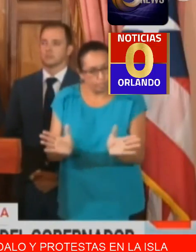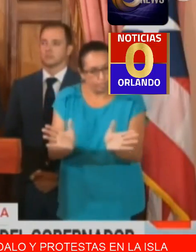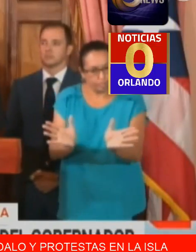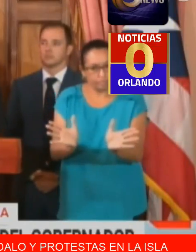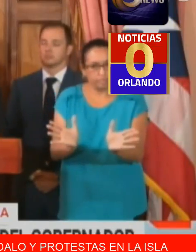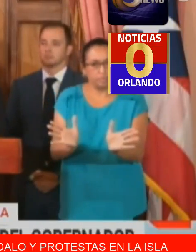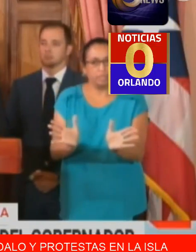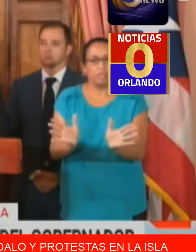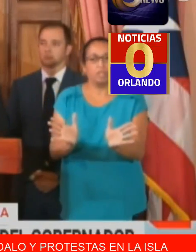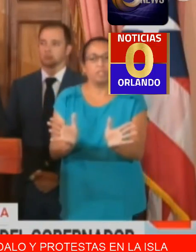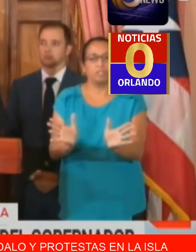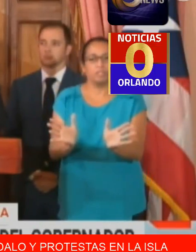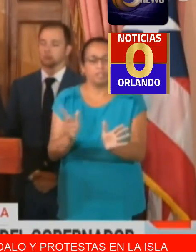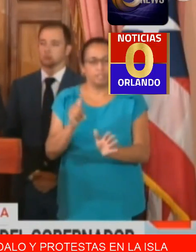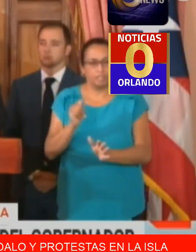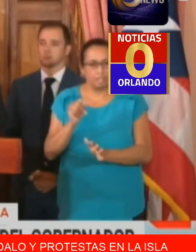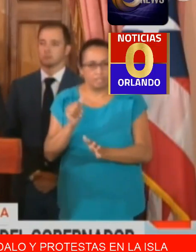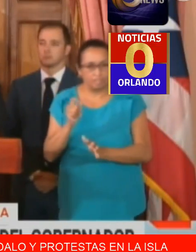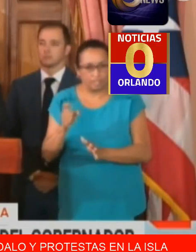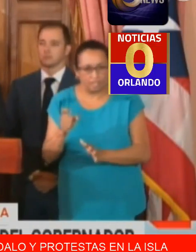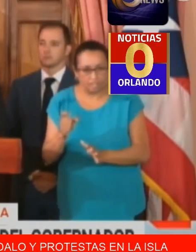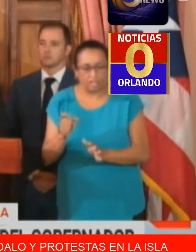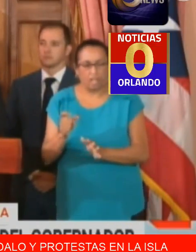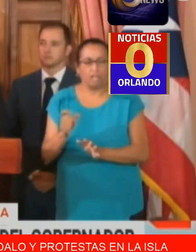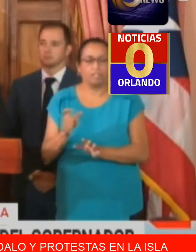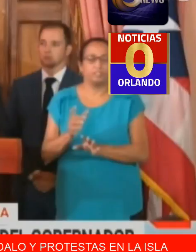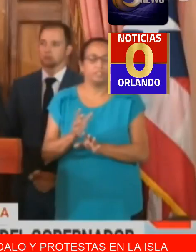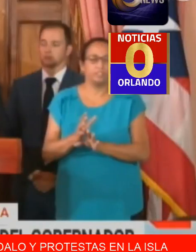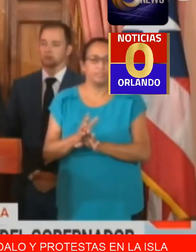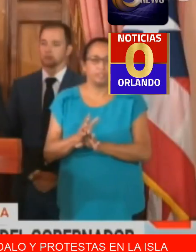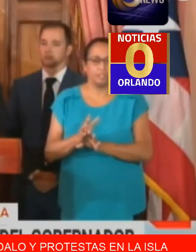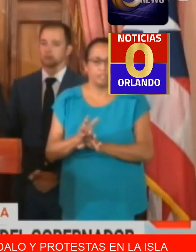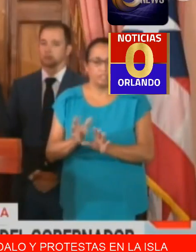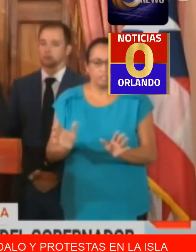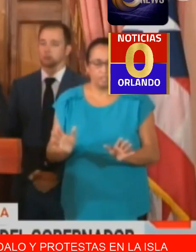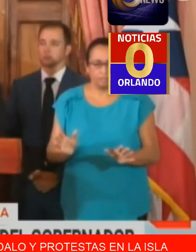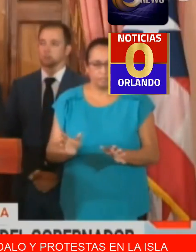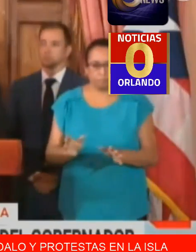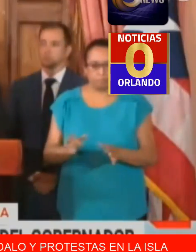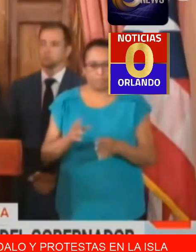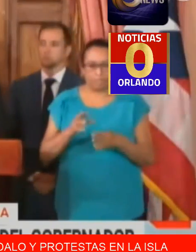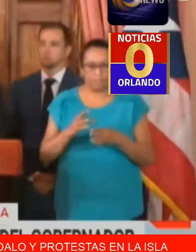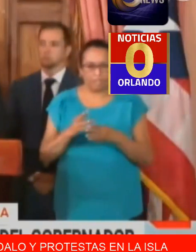reform. We've pushed tax reform that's starting to yield results.